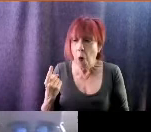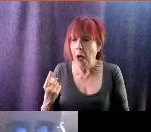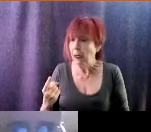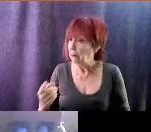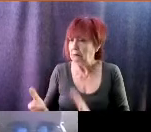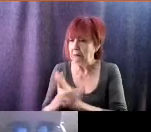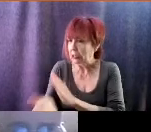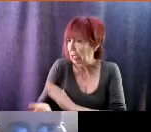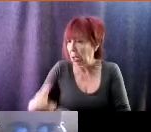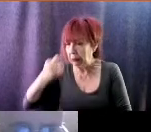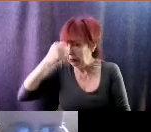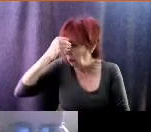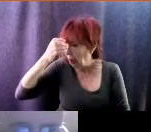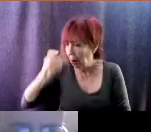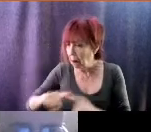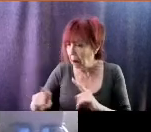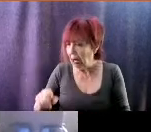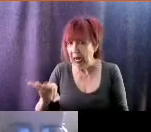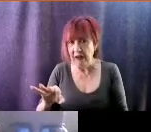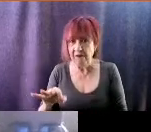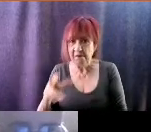don't want to do something,